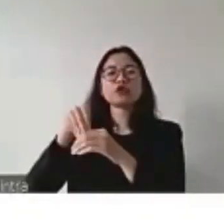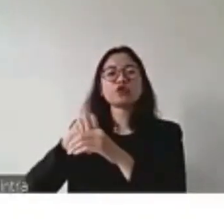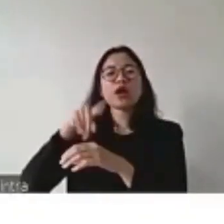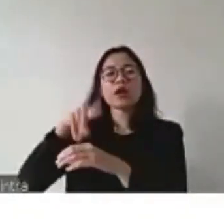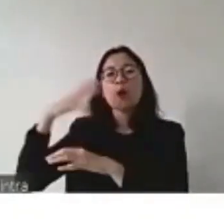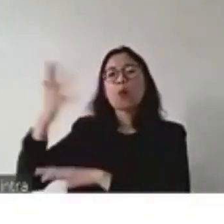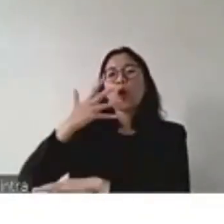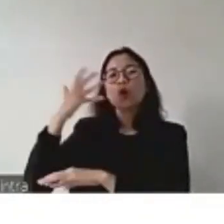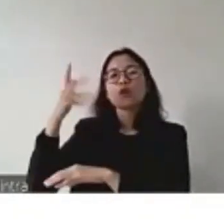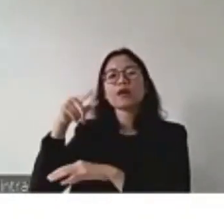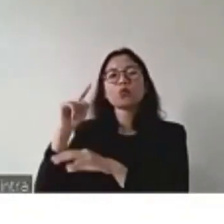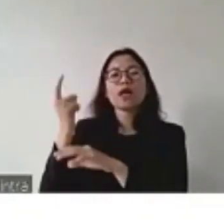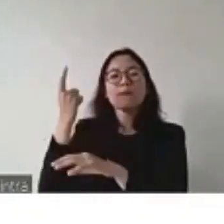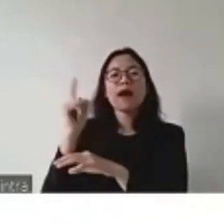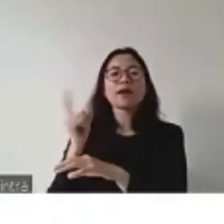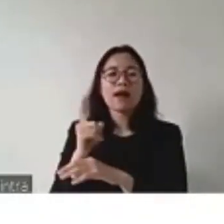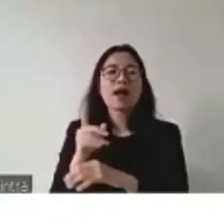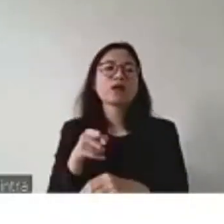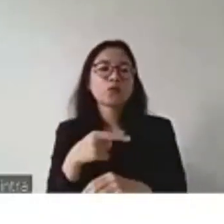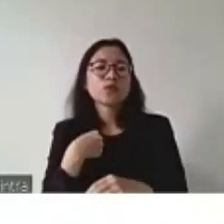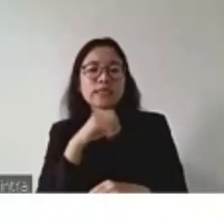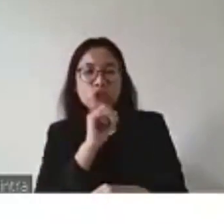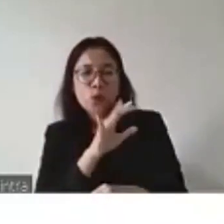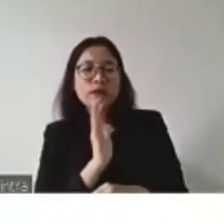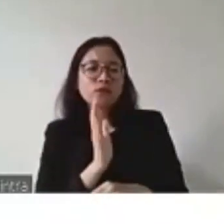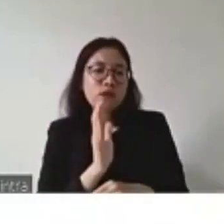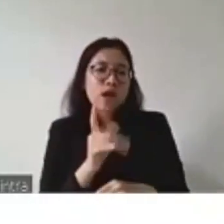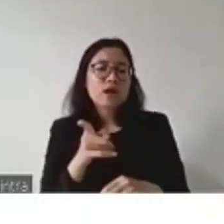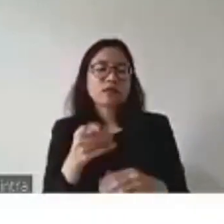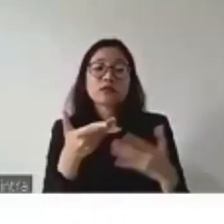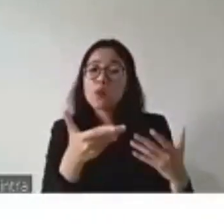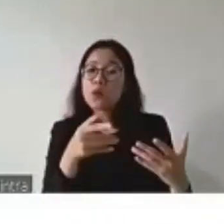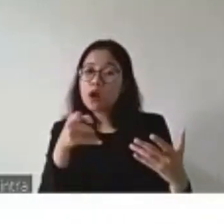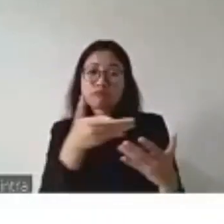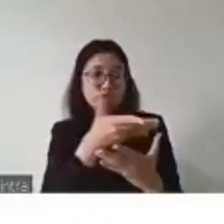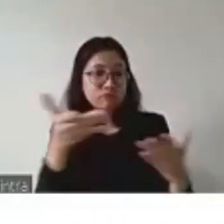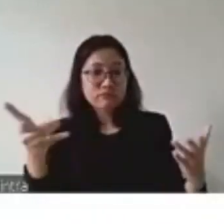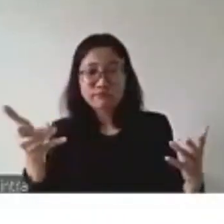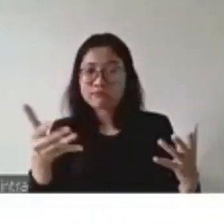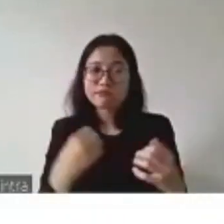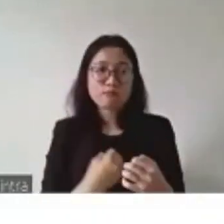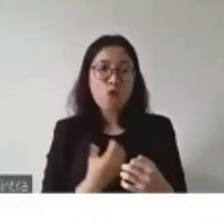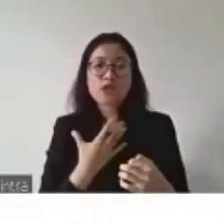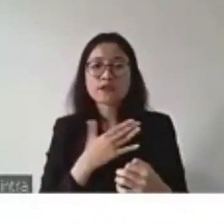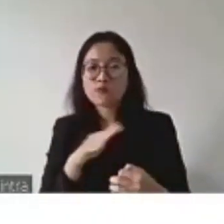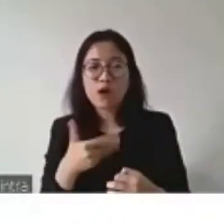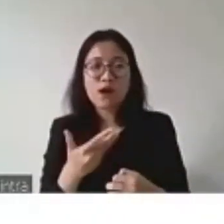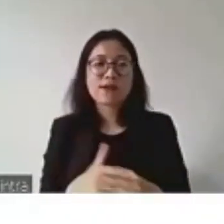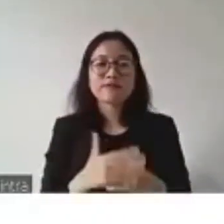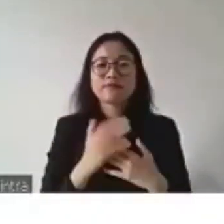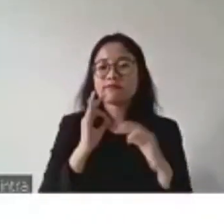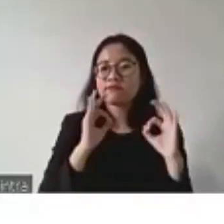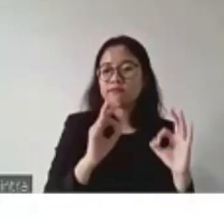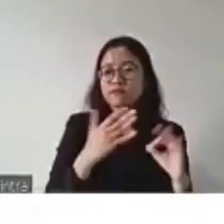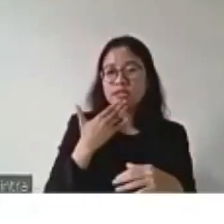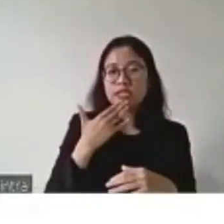answer. Hopefully helpful. Thank you. Thank you very much, Prof. Budi. So, Dr. Sumi, you